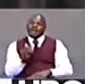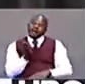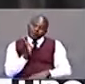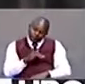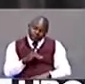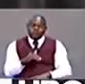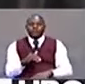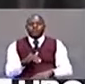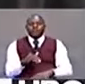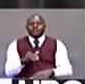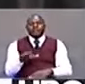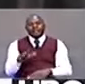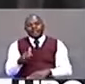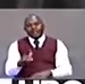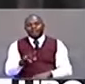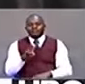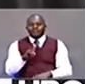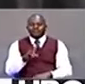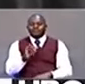the Mamba in Lake Victoria.